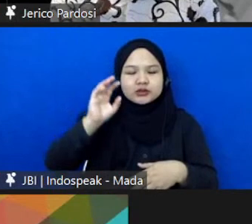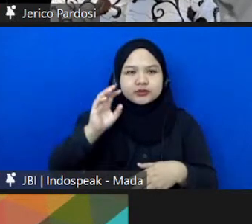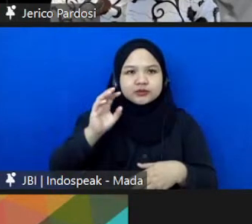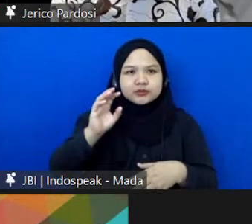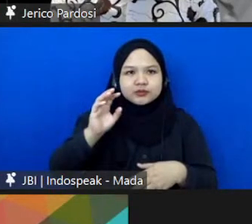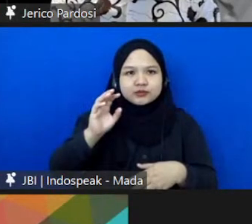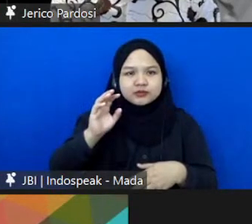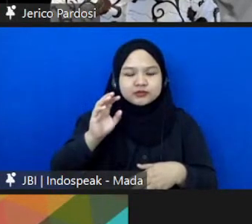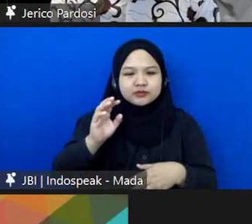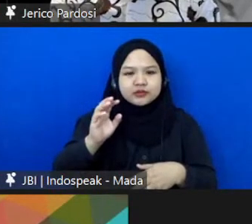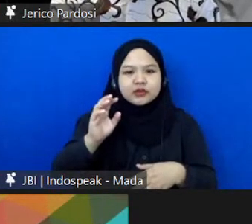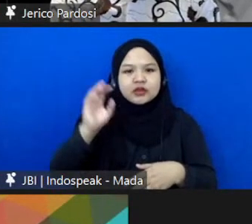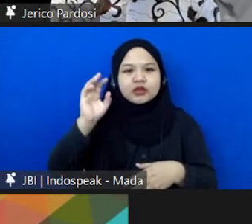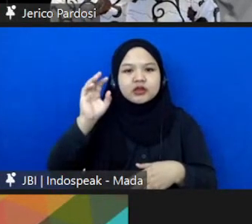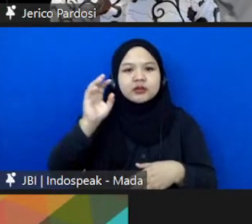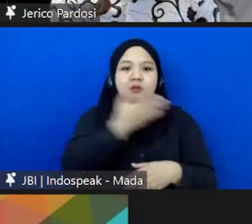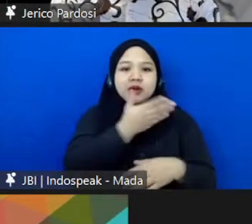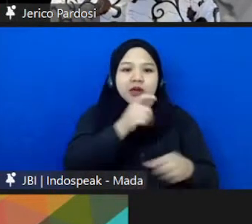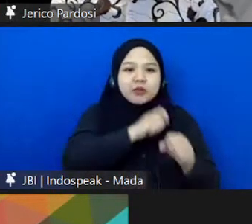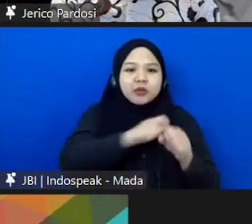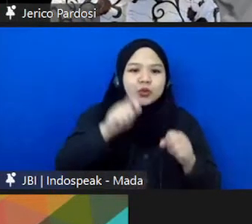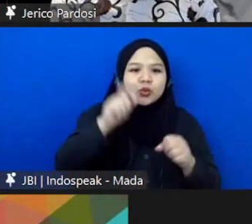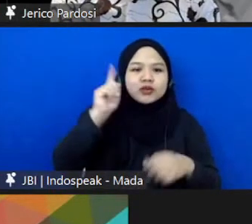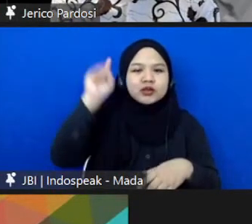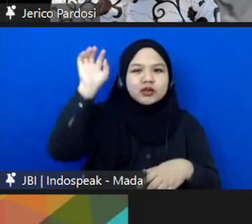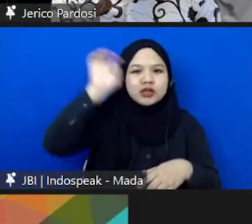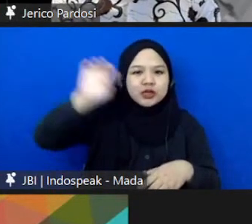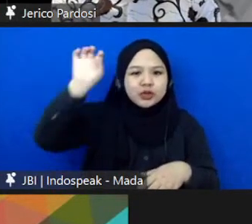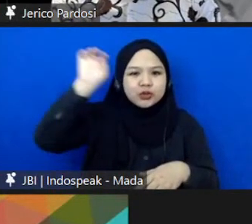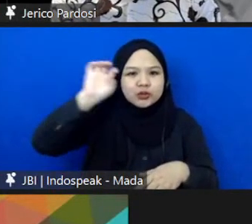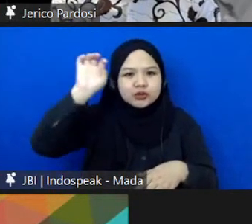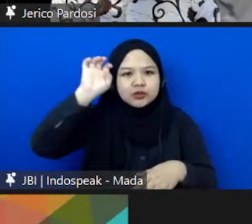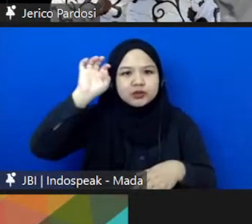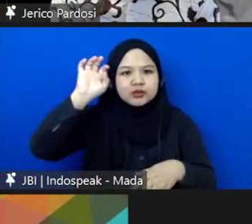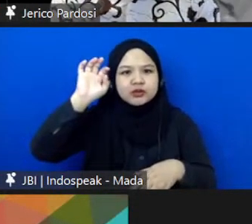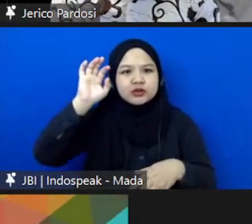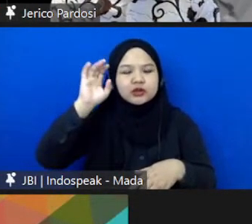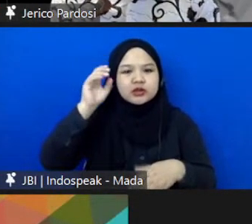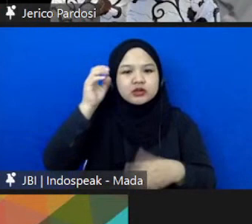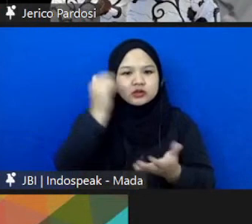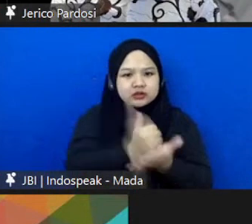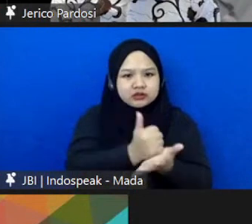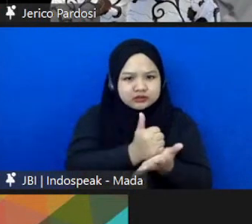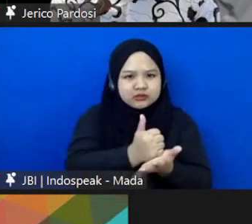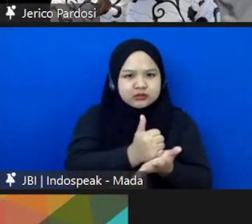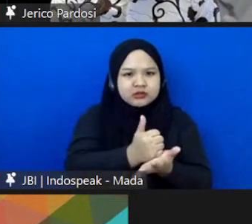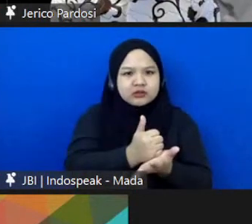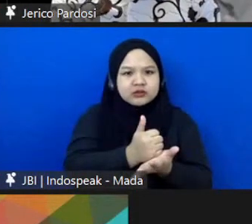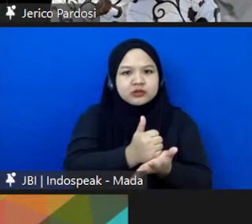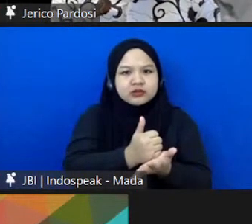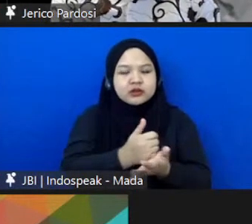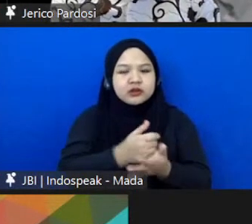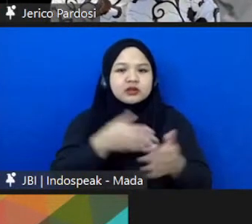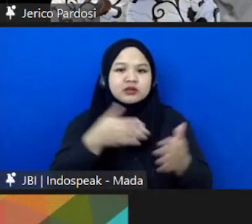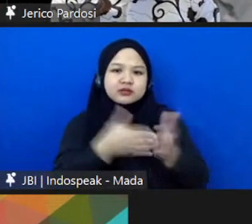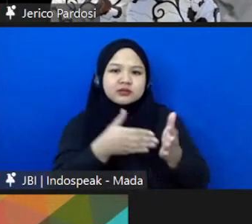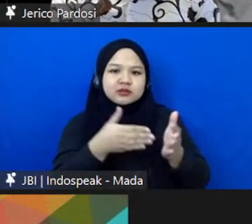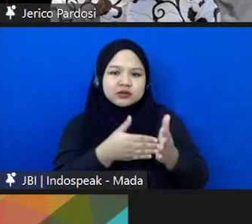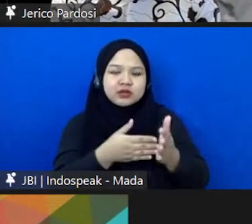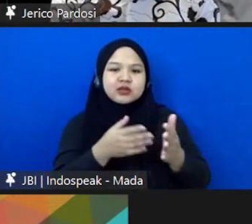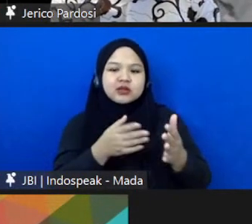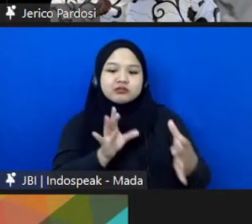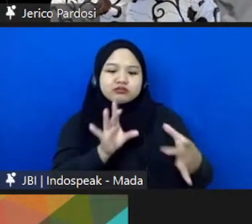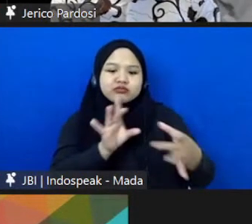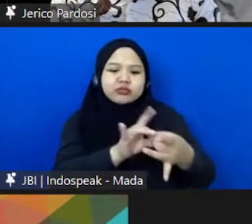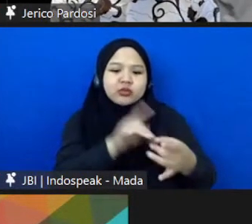origin, and that created some sort of challenges in connecting with their patients. It will